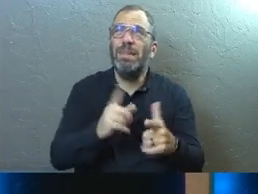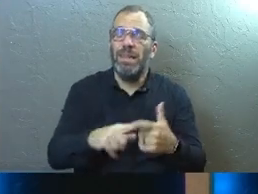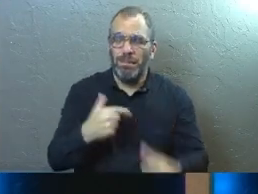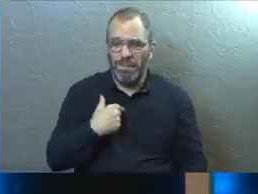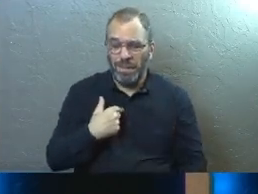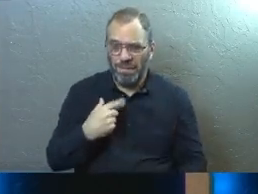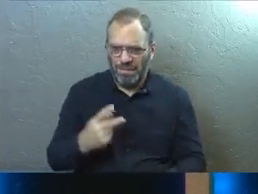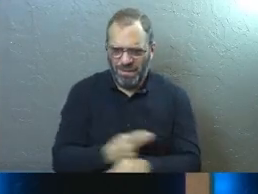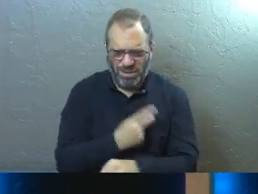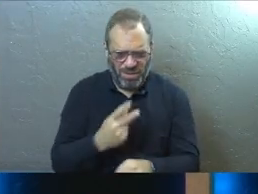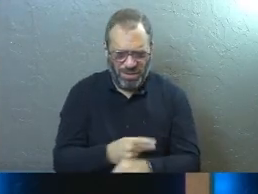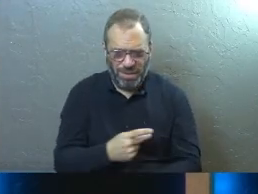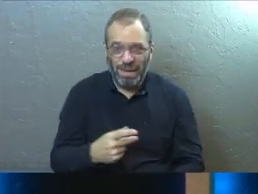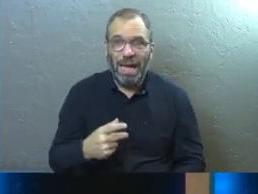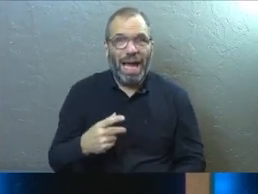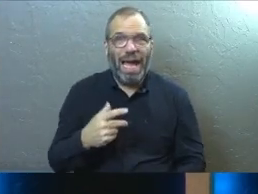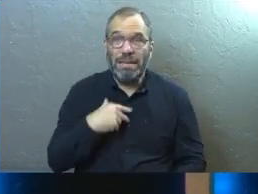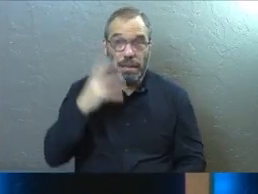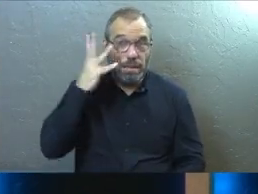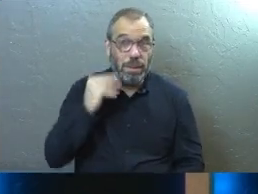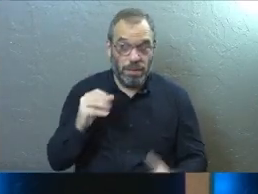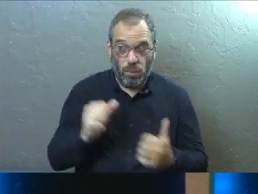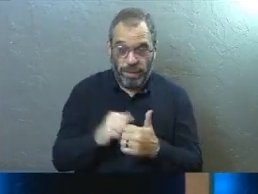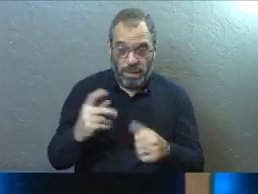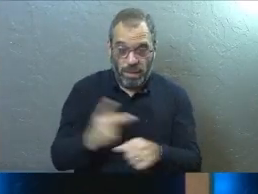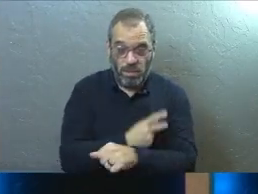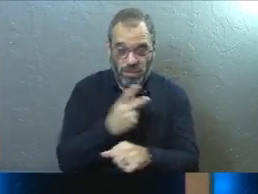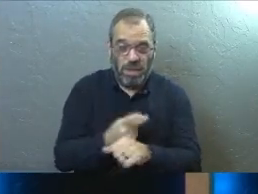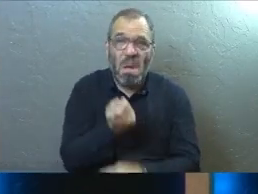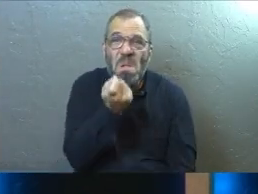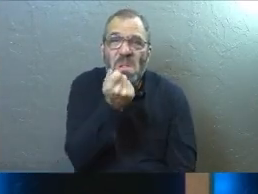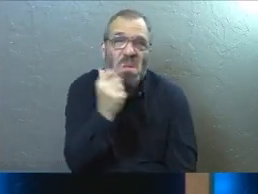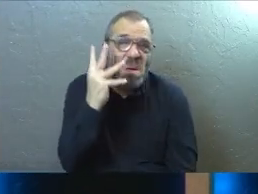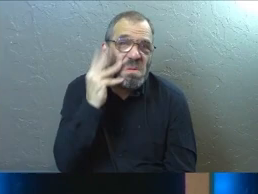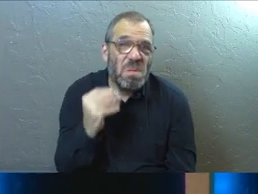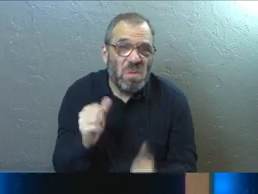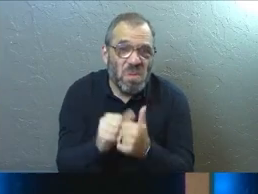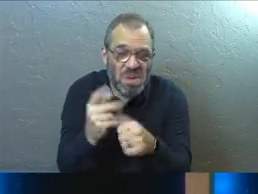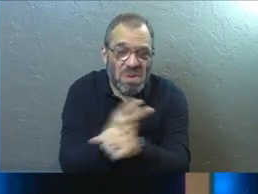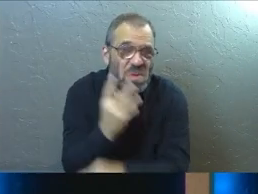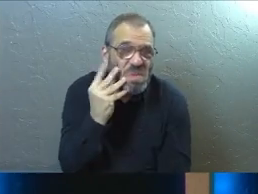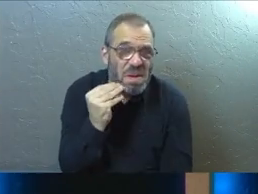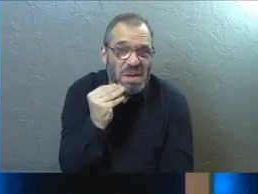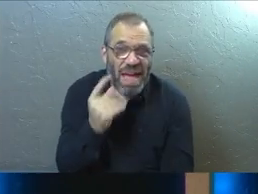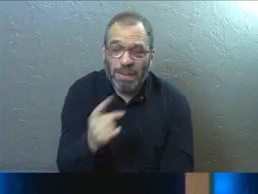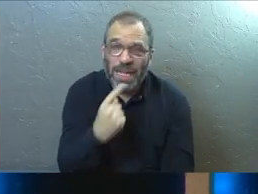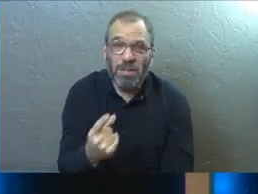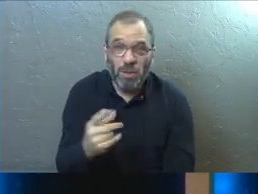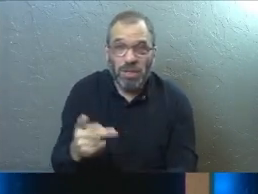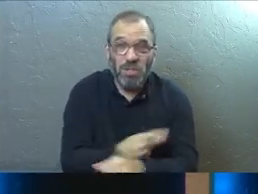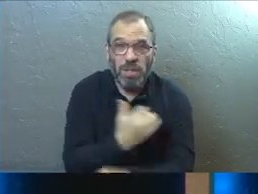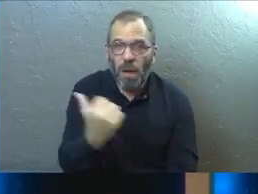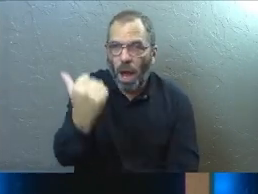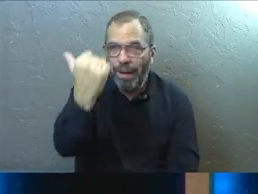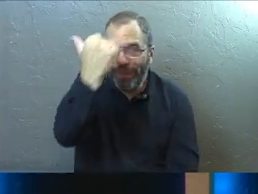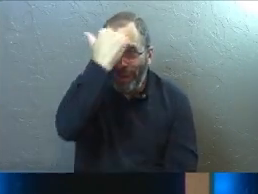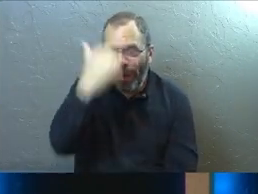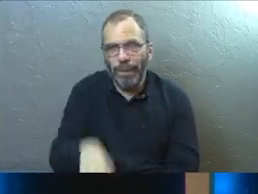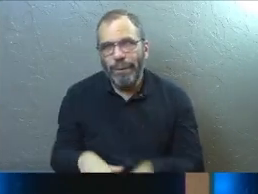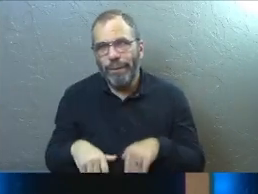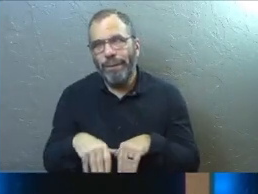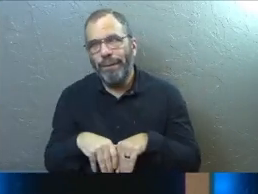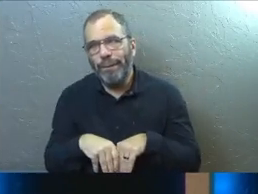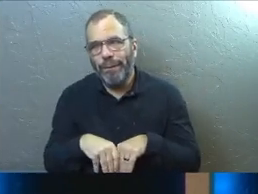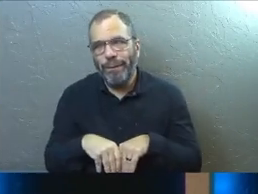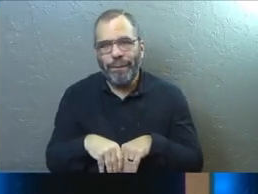the sheep. And I don't have tons of experience with sheep, but I have a little bit of experience with sheep, and they're dumb. You know what I'm saying? So